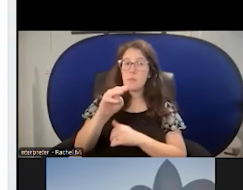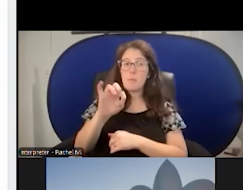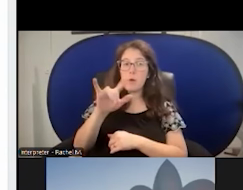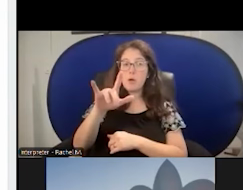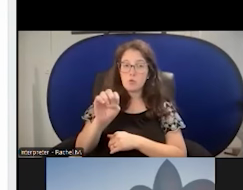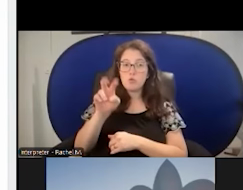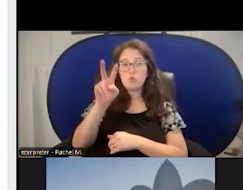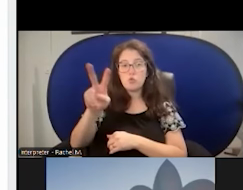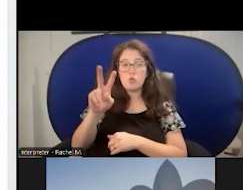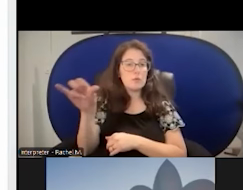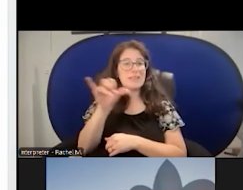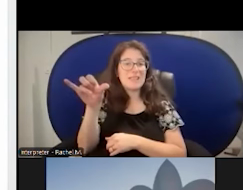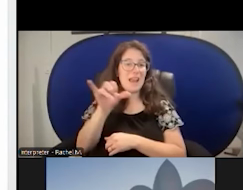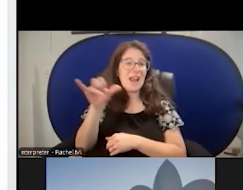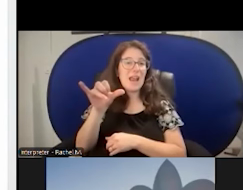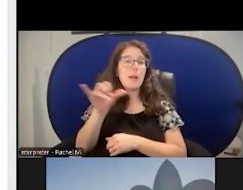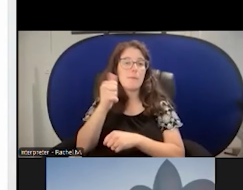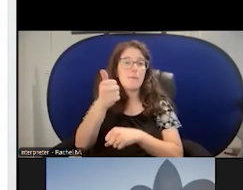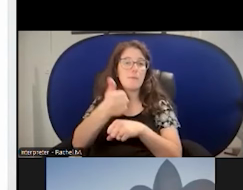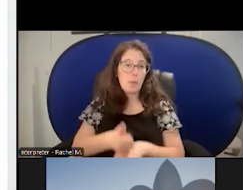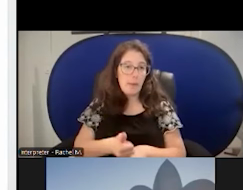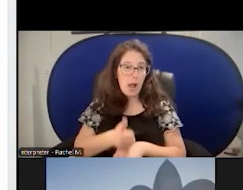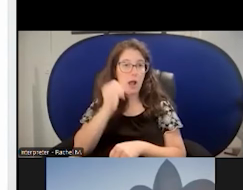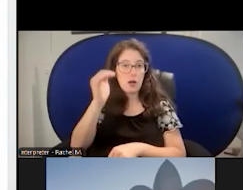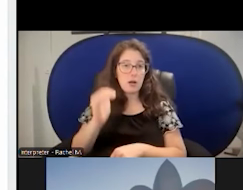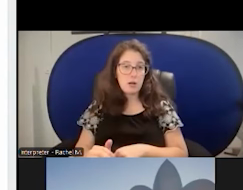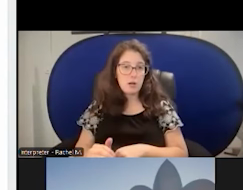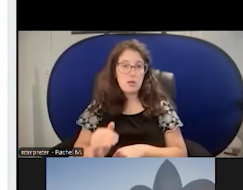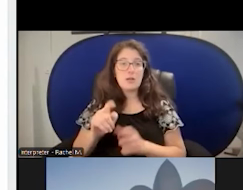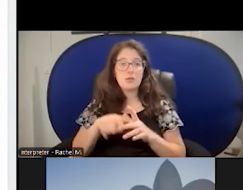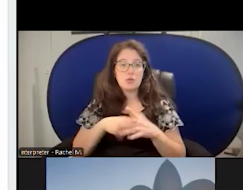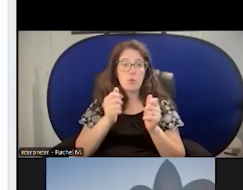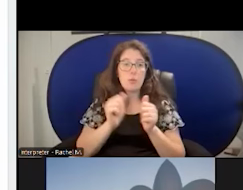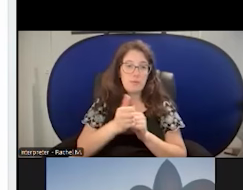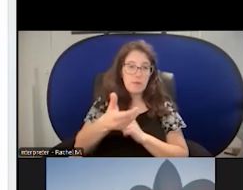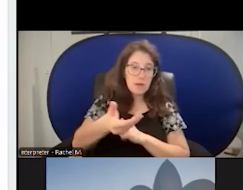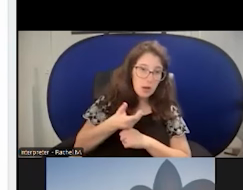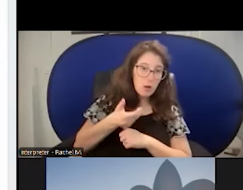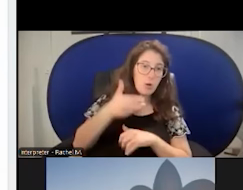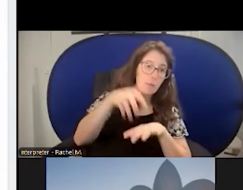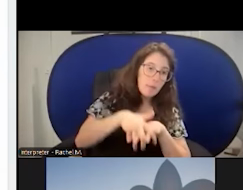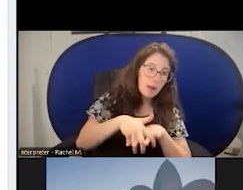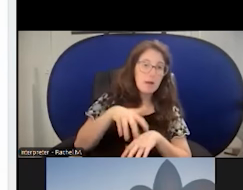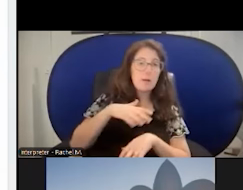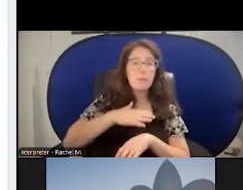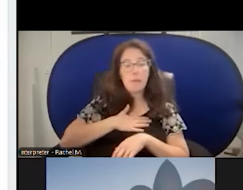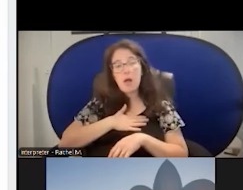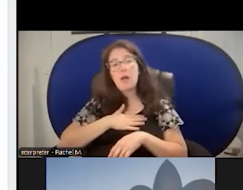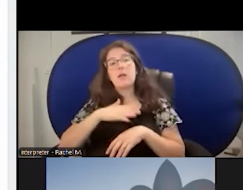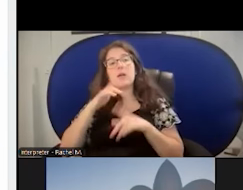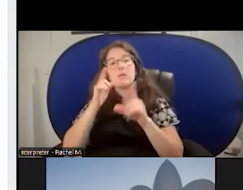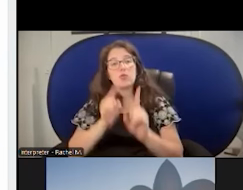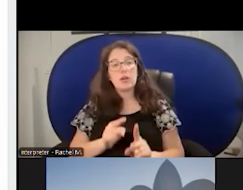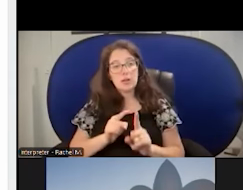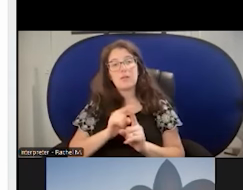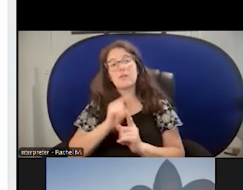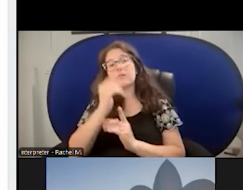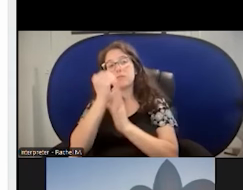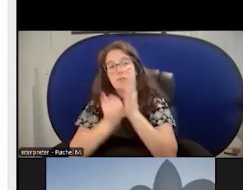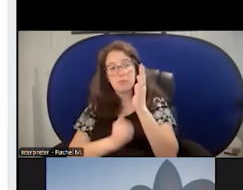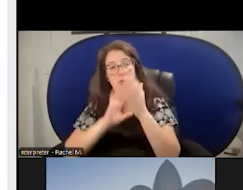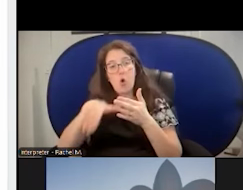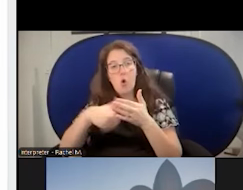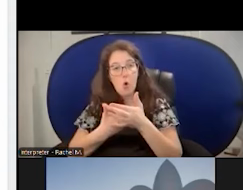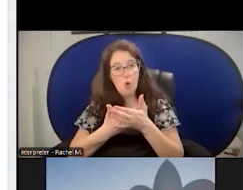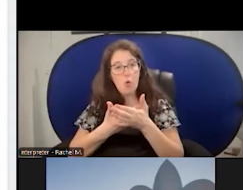general format, right? I start with an intro video embedded. I've got my objectives, my list of all of the instructional materials, and then